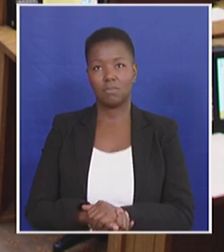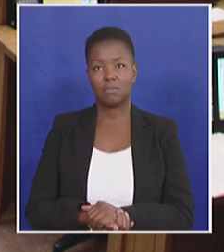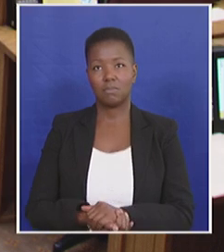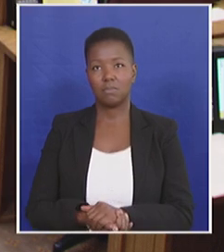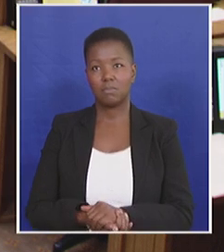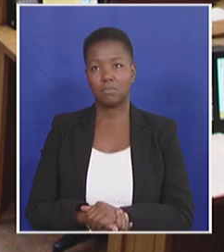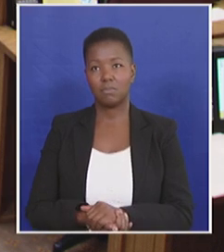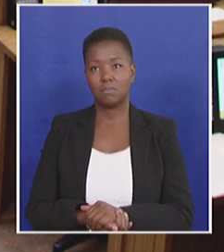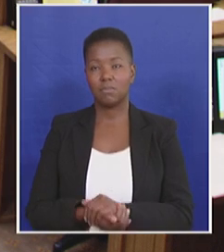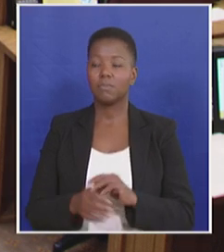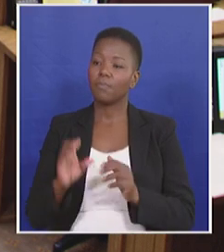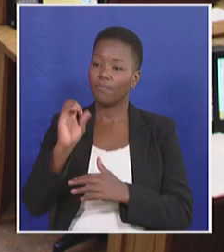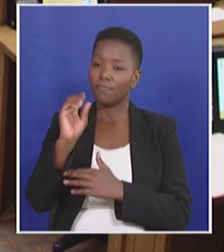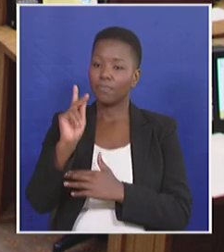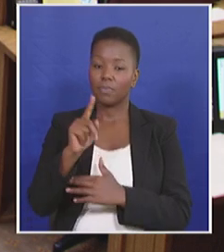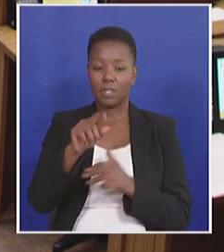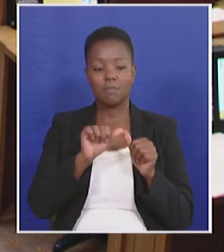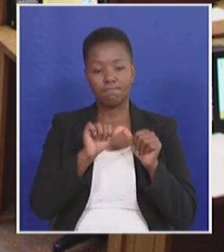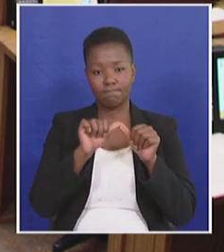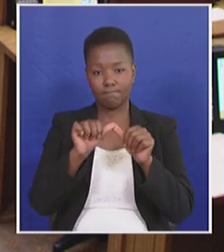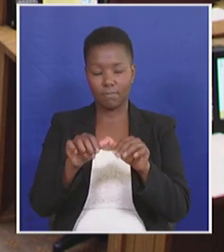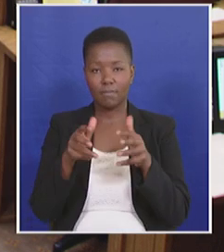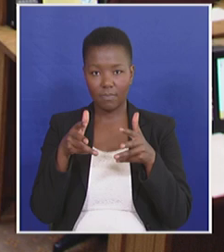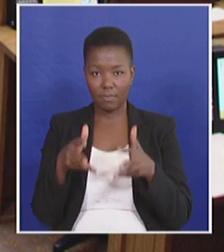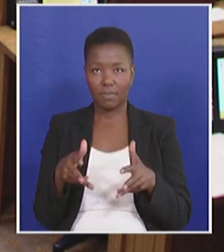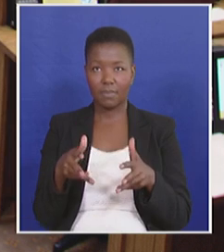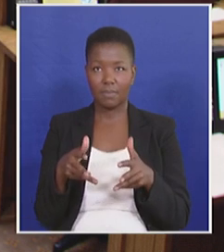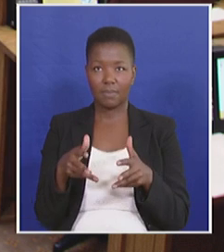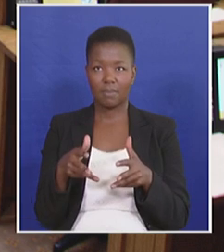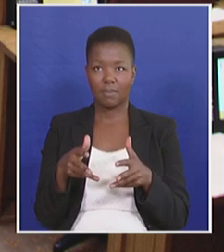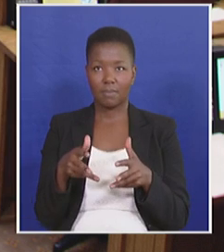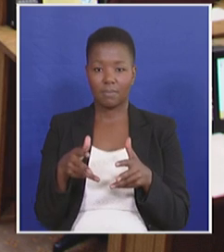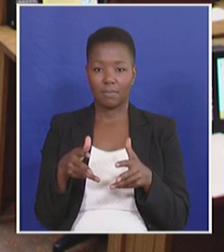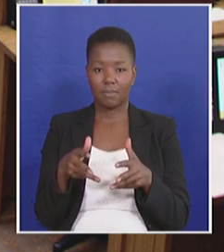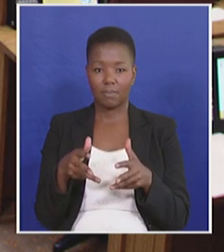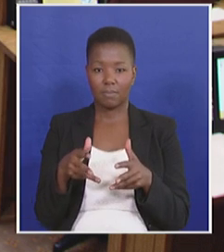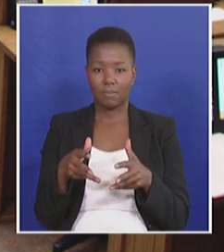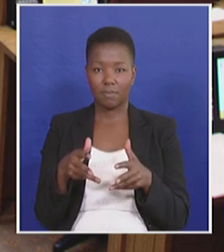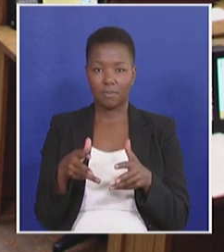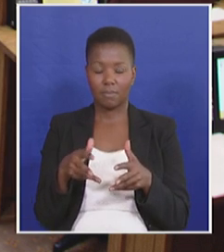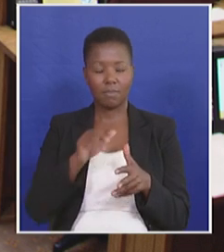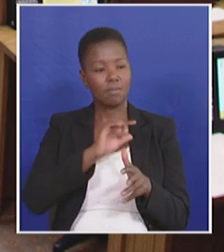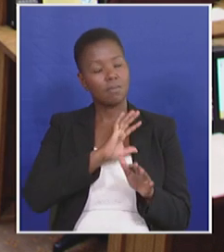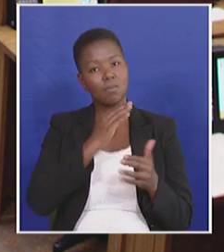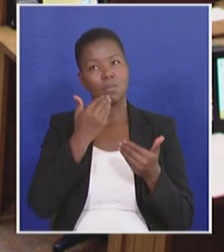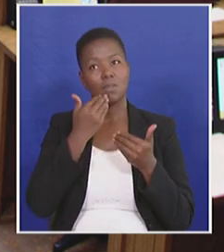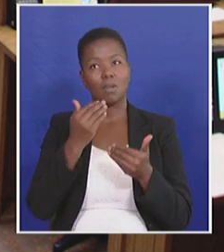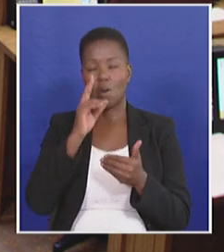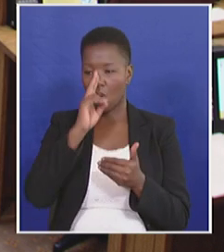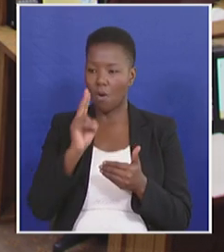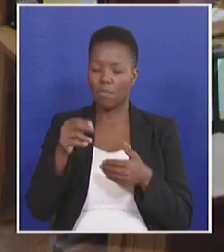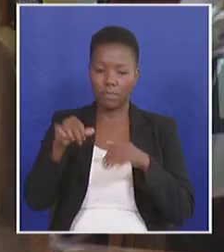lunch? Okay, continue, sir. We know the character of the EFF. Thank you. Let's continue. Very much, Honorable